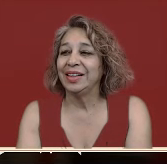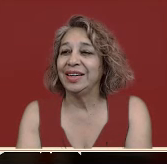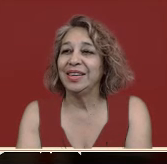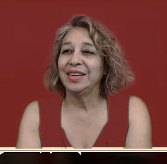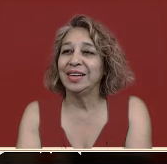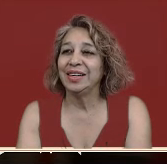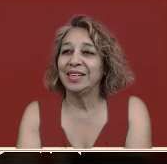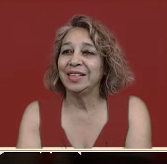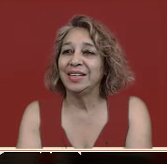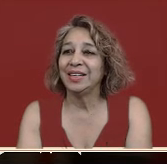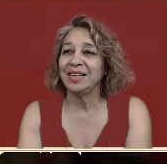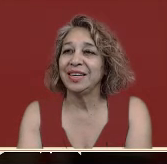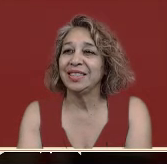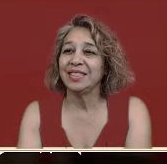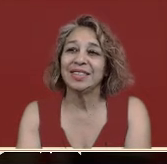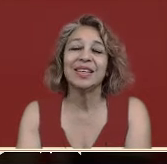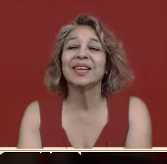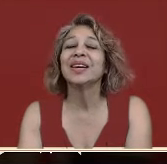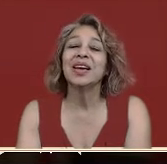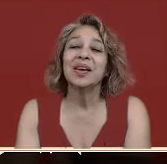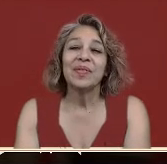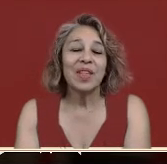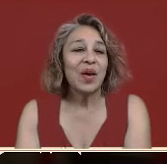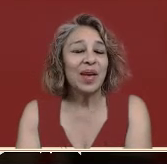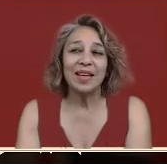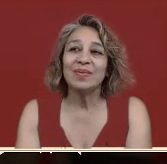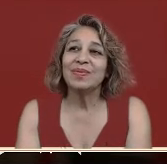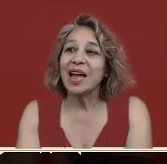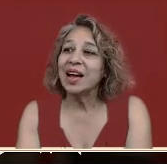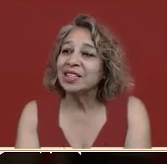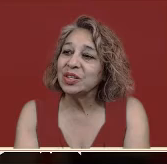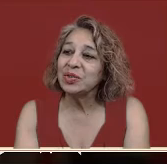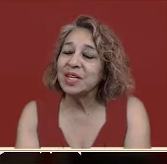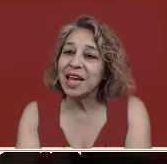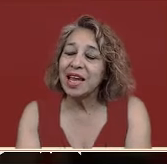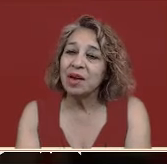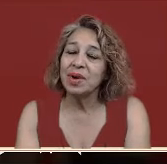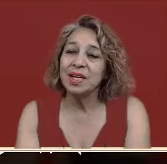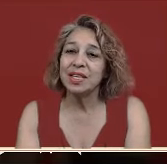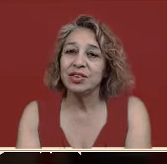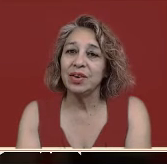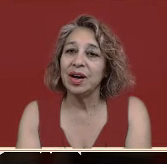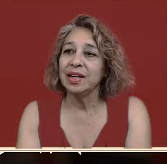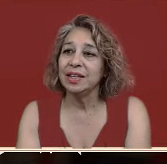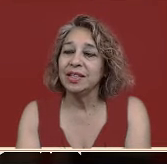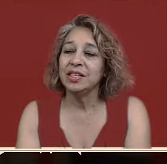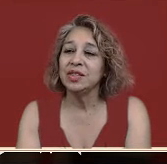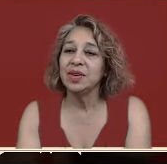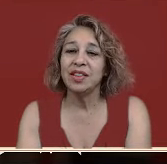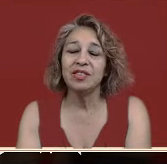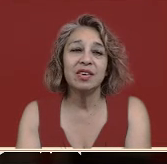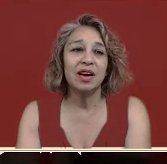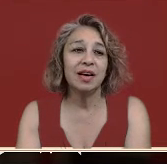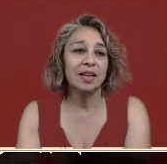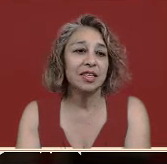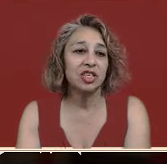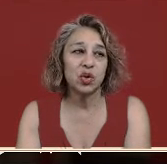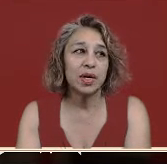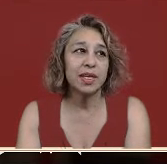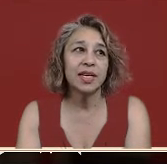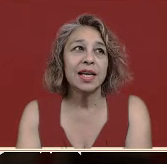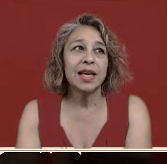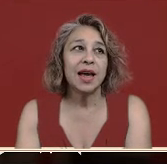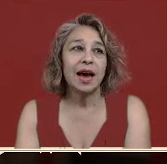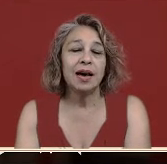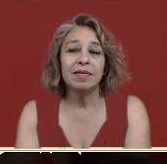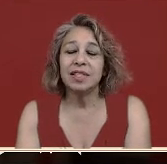Hold on. Yes. Okay. So today I wanted to do another little